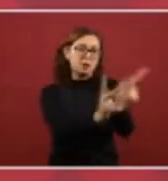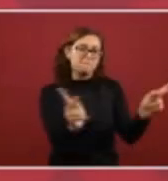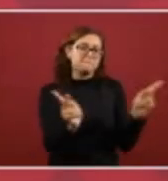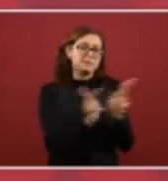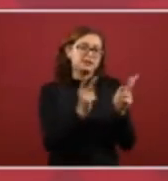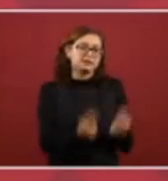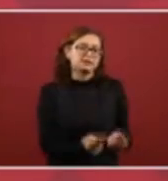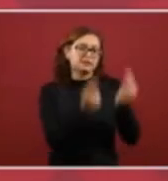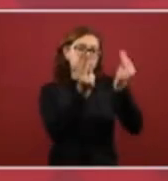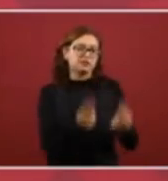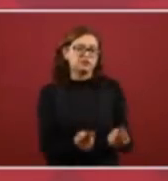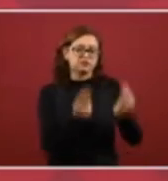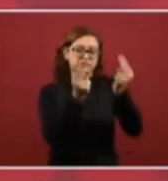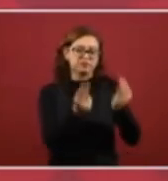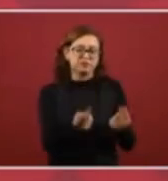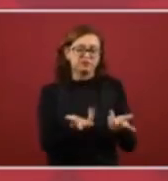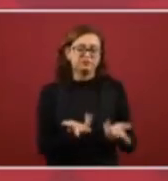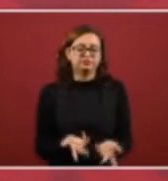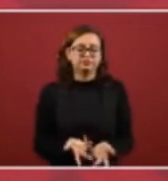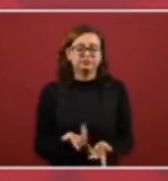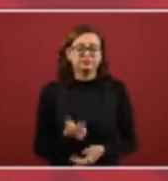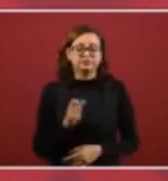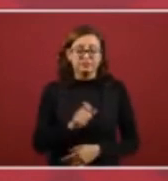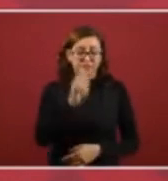like for commercial centers,